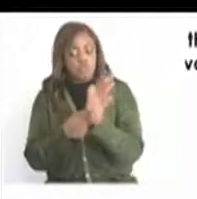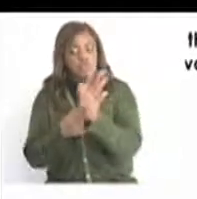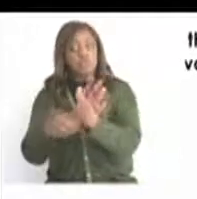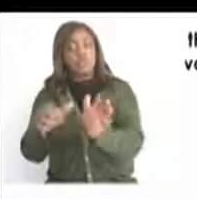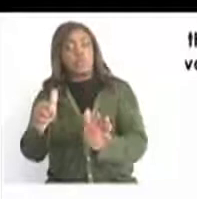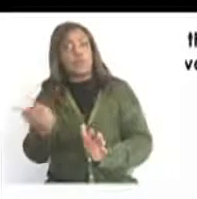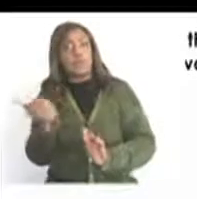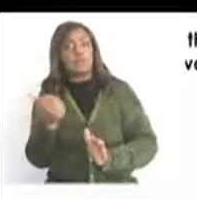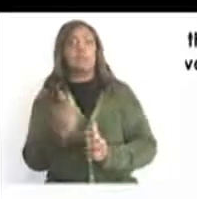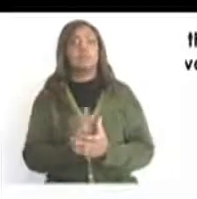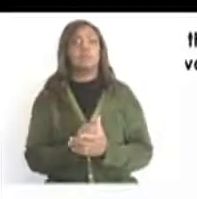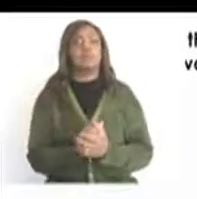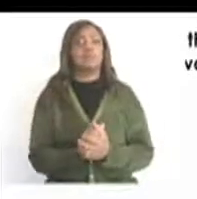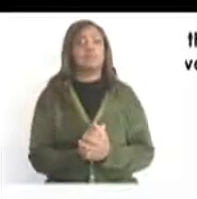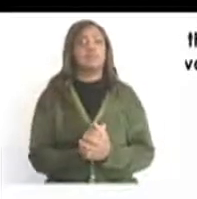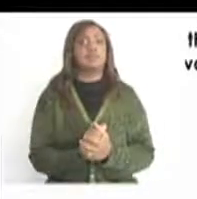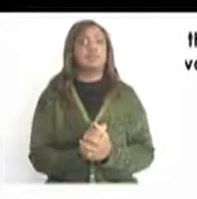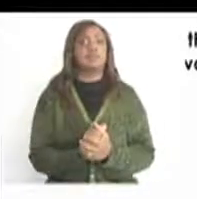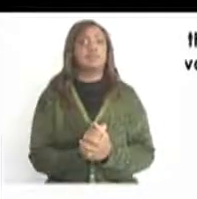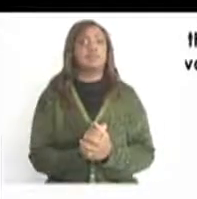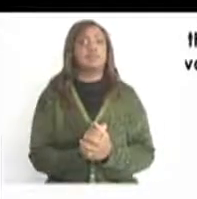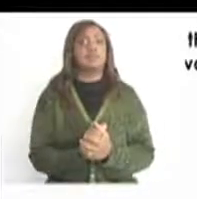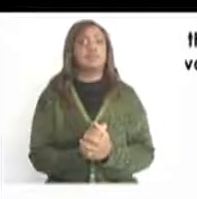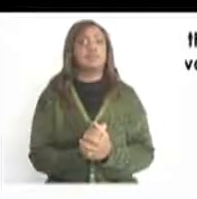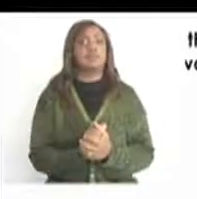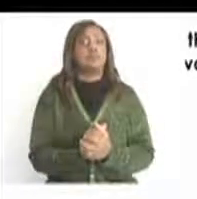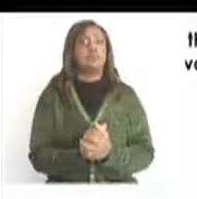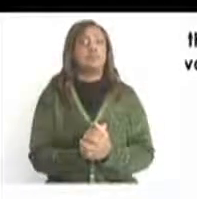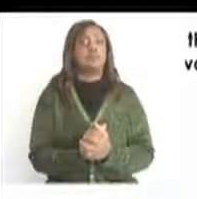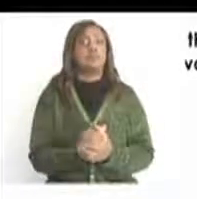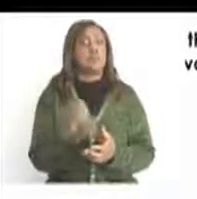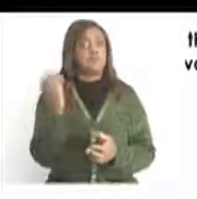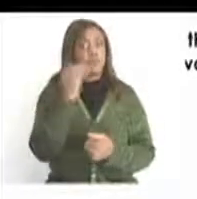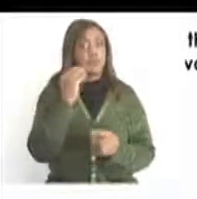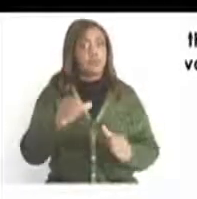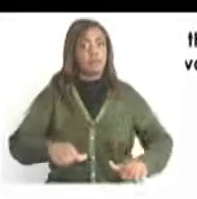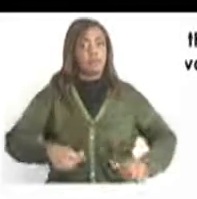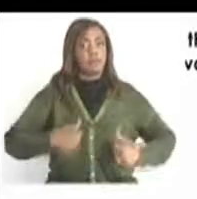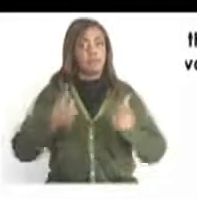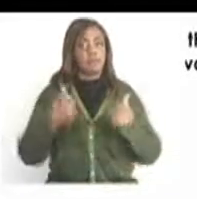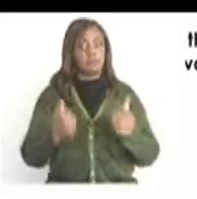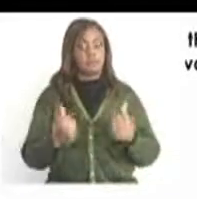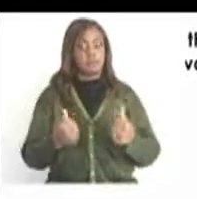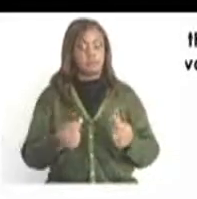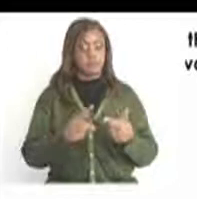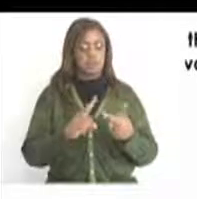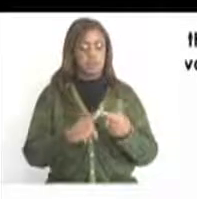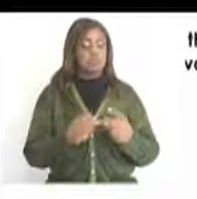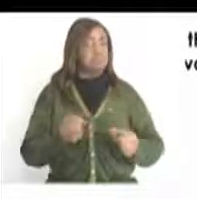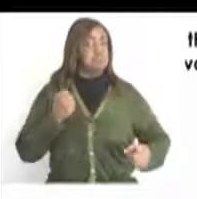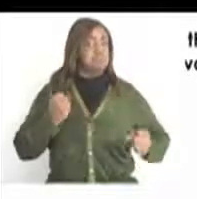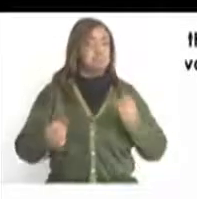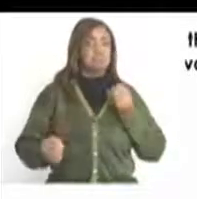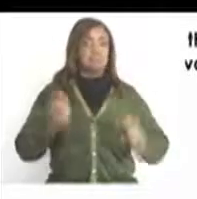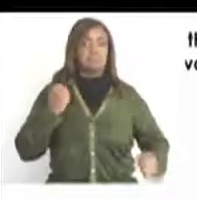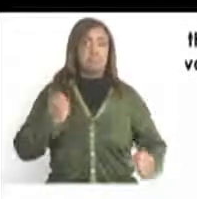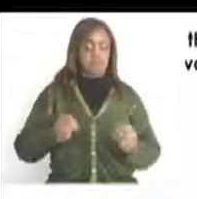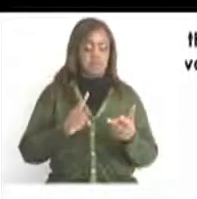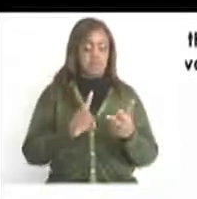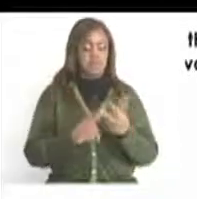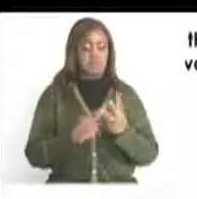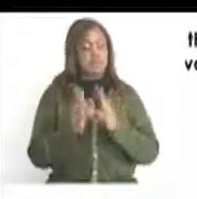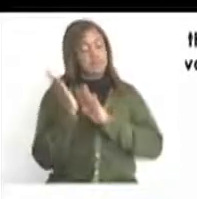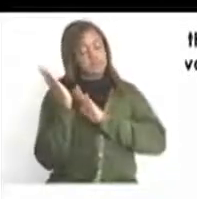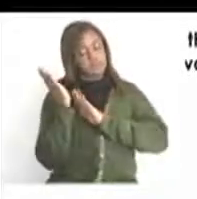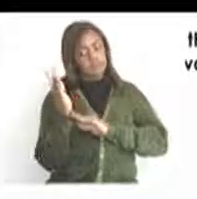of the changes that is happening to you. Eat healthy food, exercise regularly, and get enough sleep.